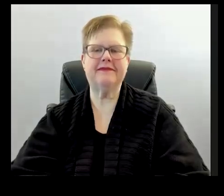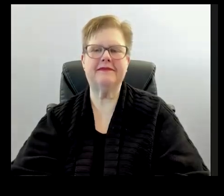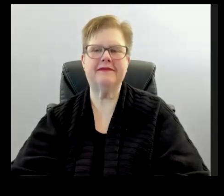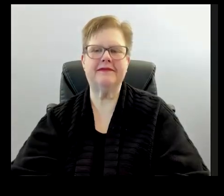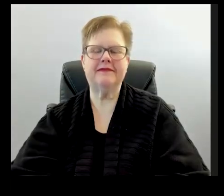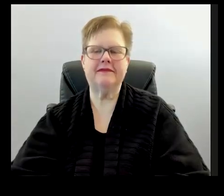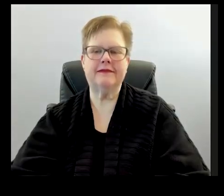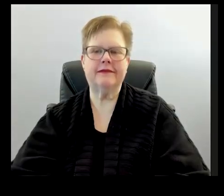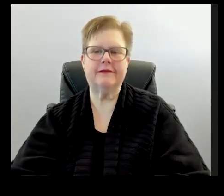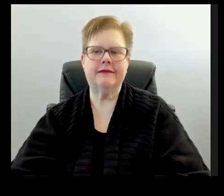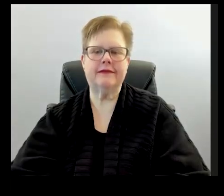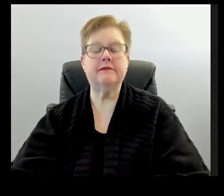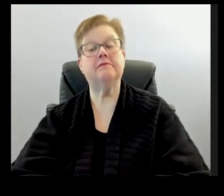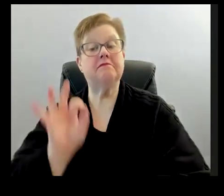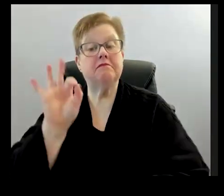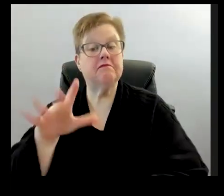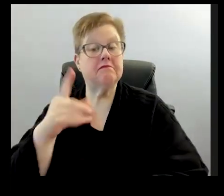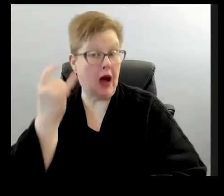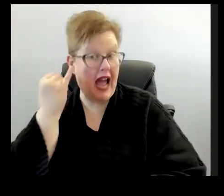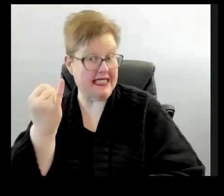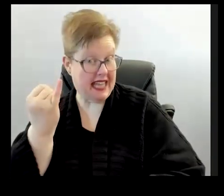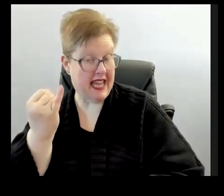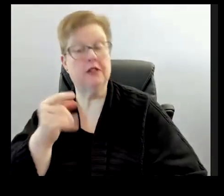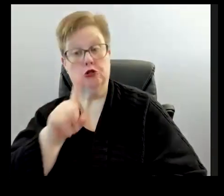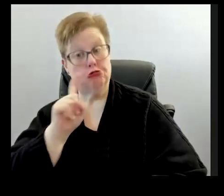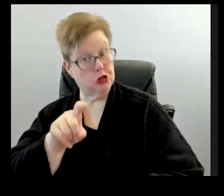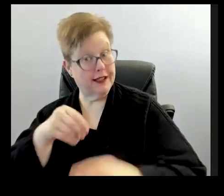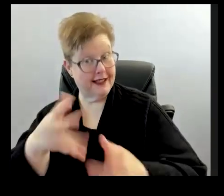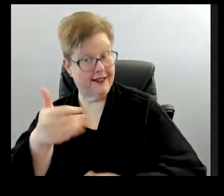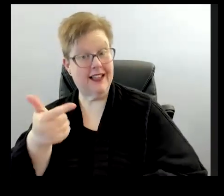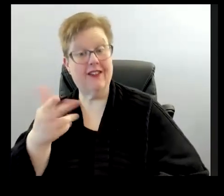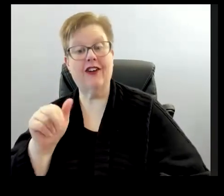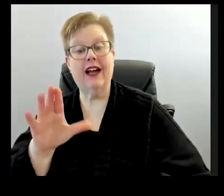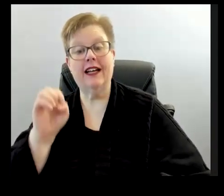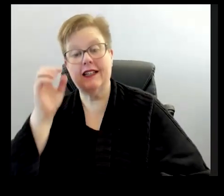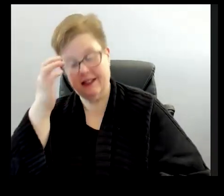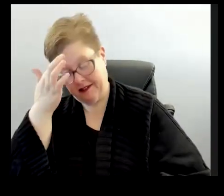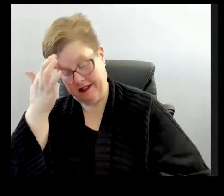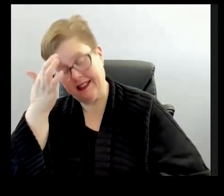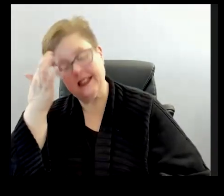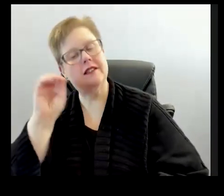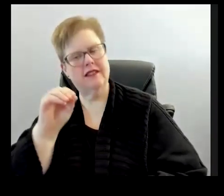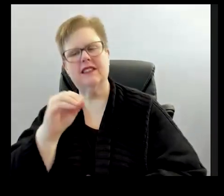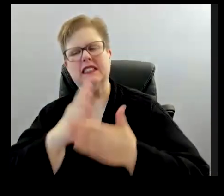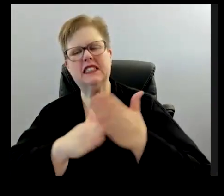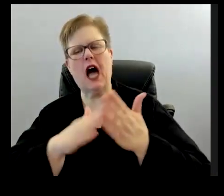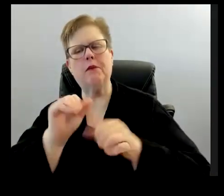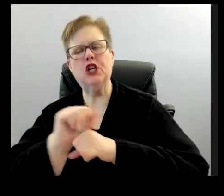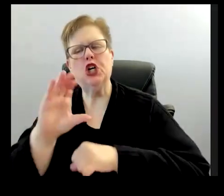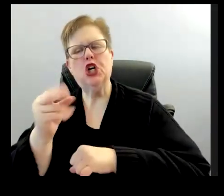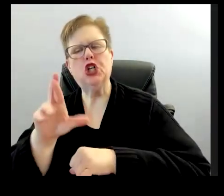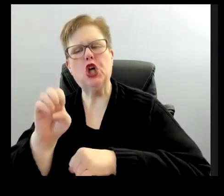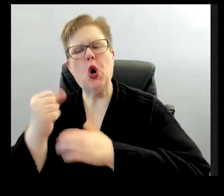I can give you guys one idea, something that I think you should give yourself grace with. If you get into, yes, put some chores aside. That's a